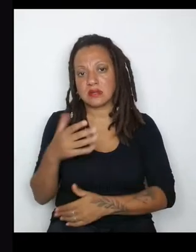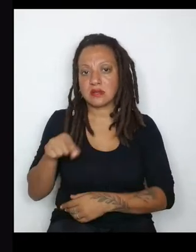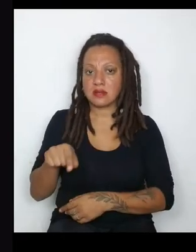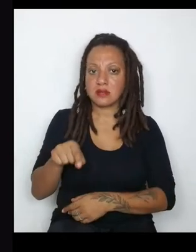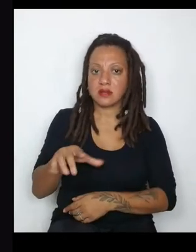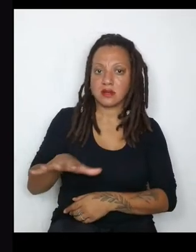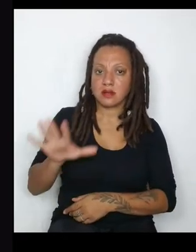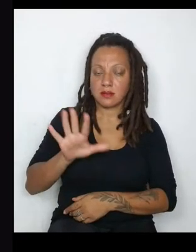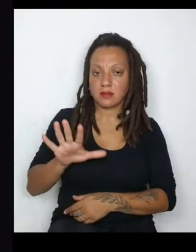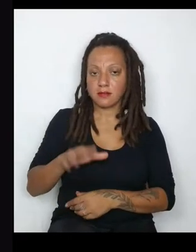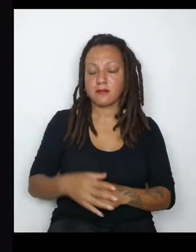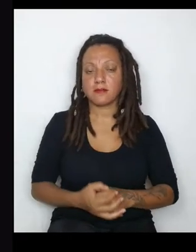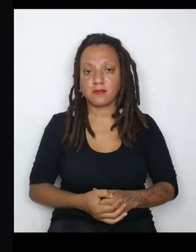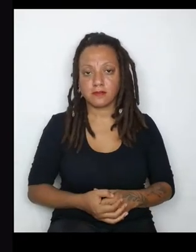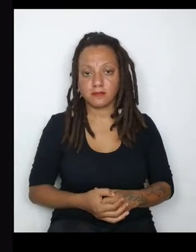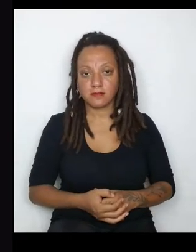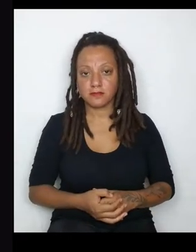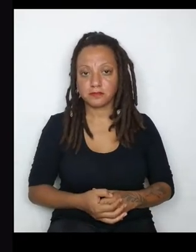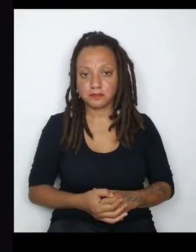and okay